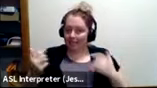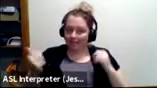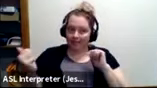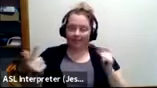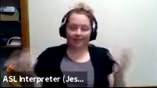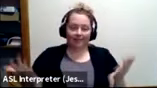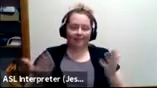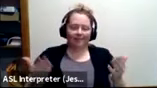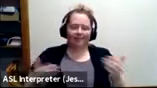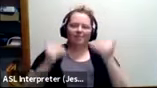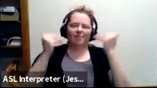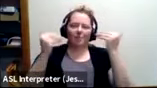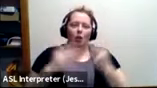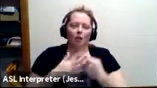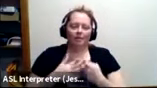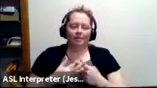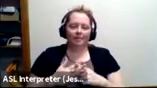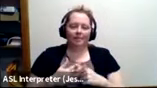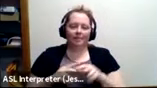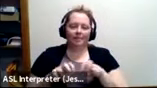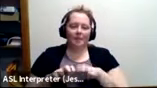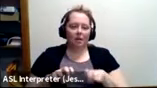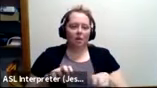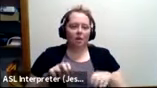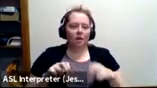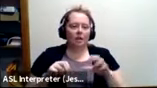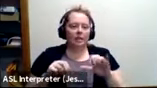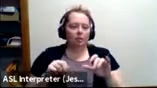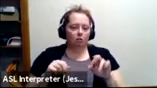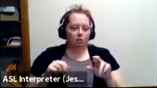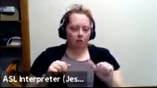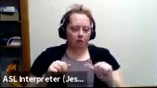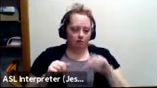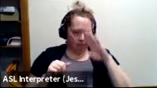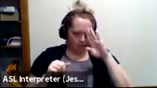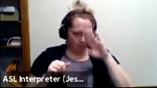everyone. So we know Ciora, she's given us all the information